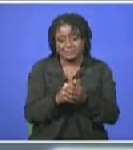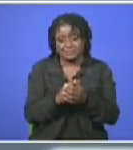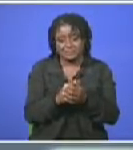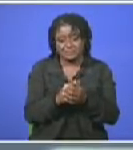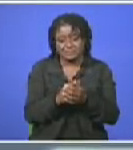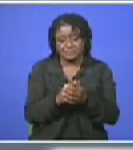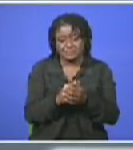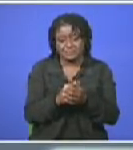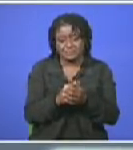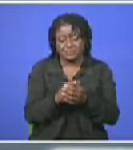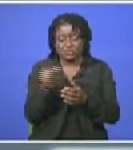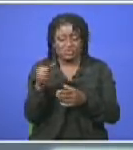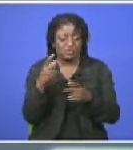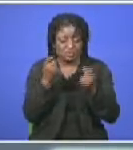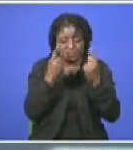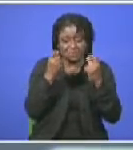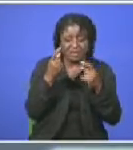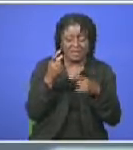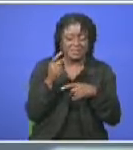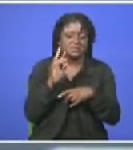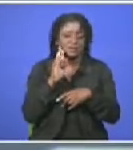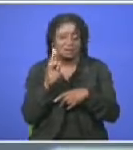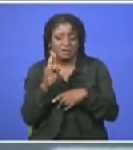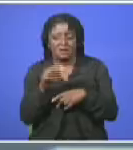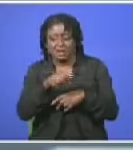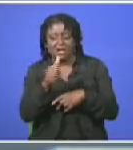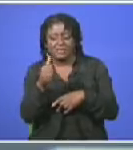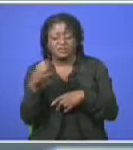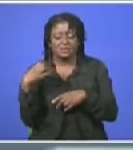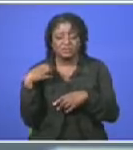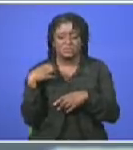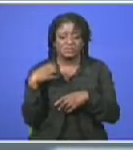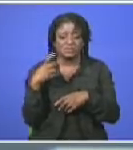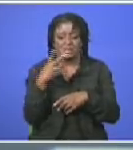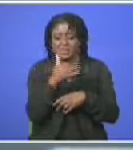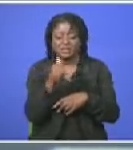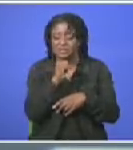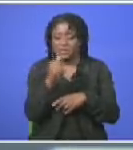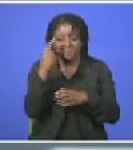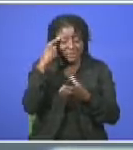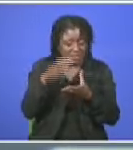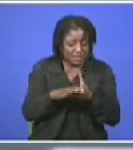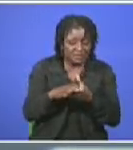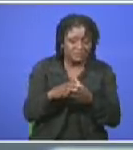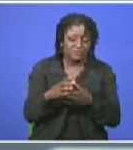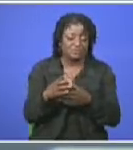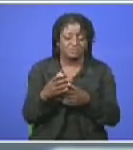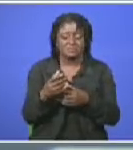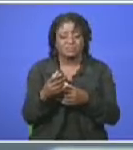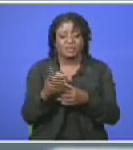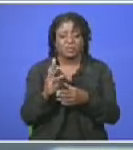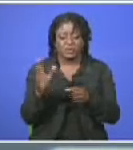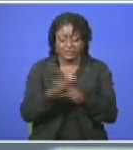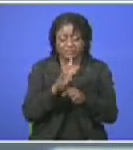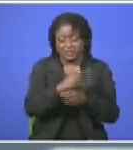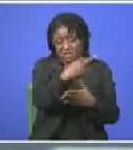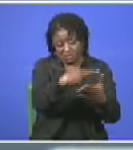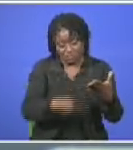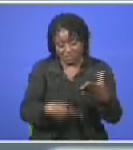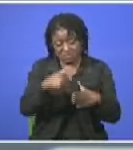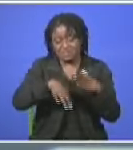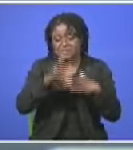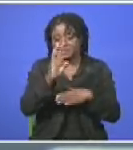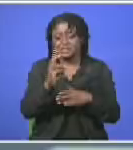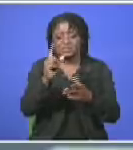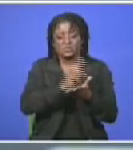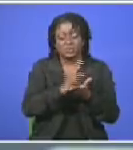that we were able to fill a roster in basically 6 weeks. And that's tough to do for anybody. But we think that